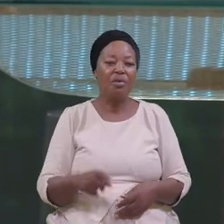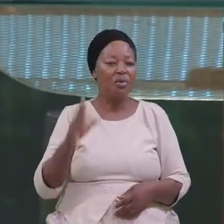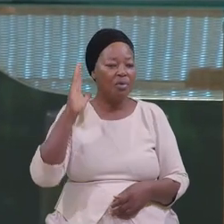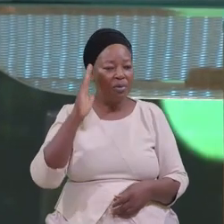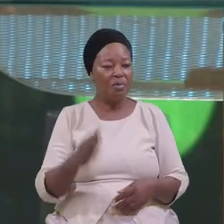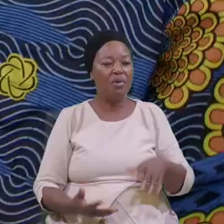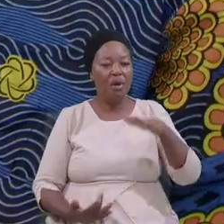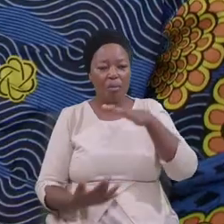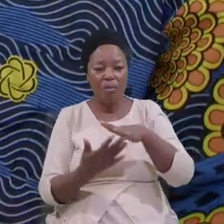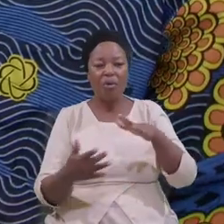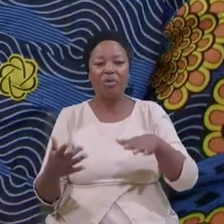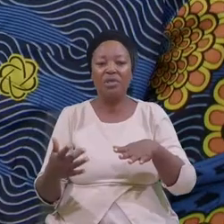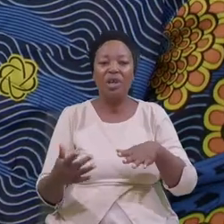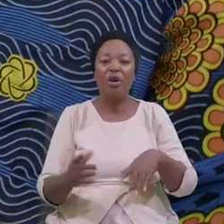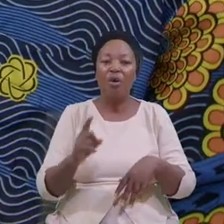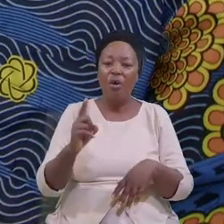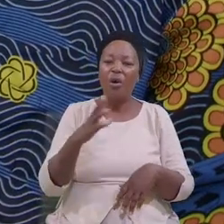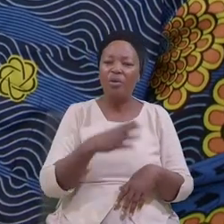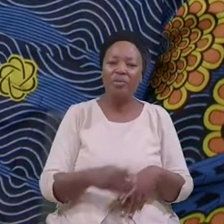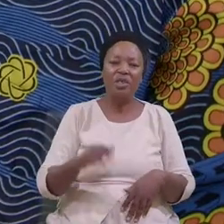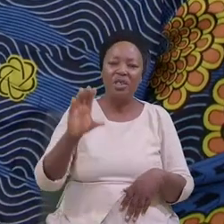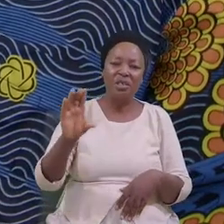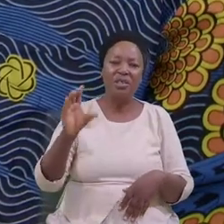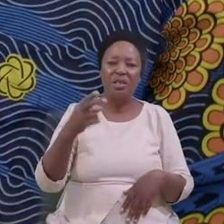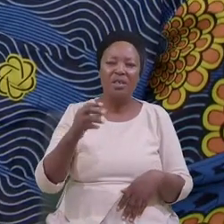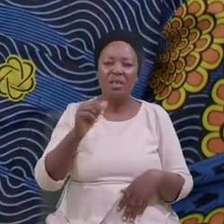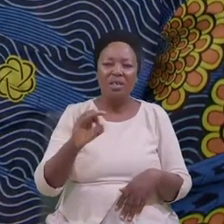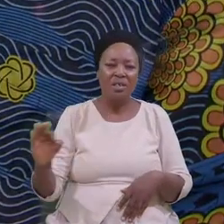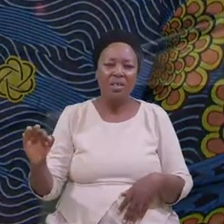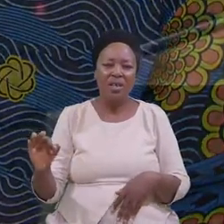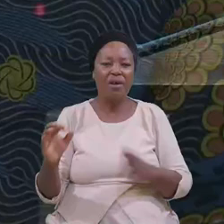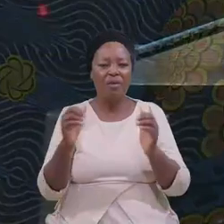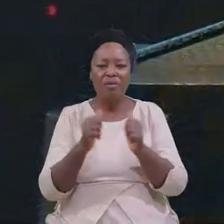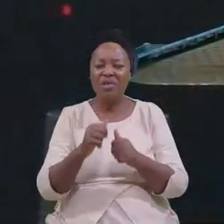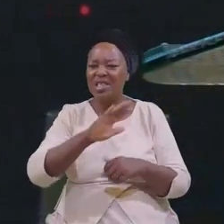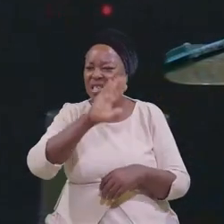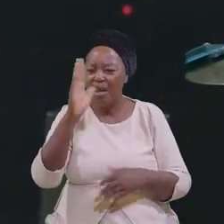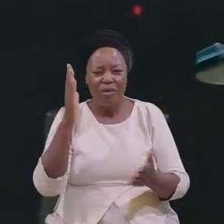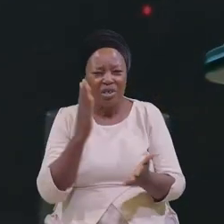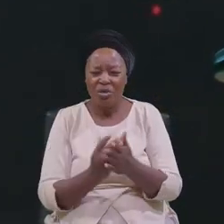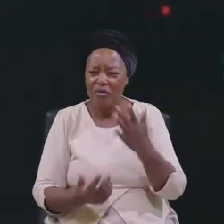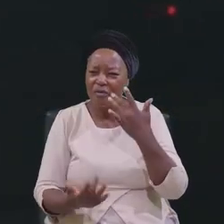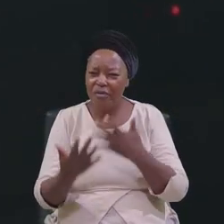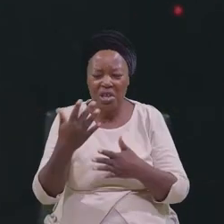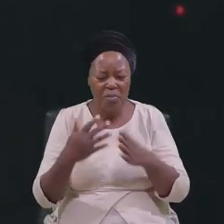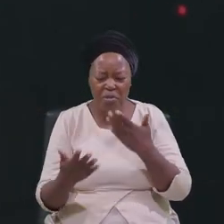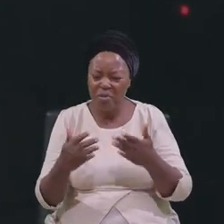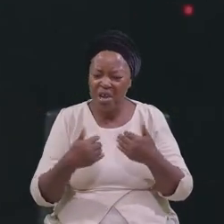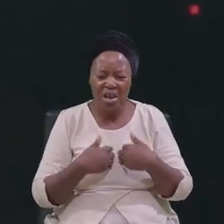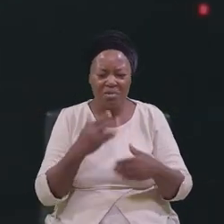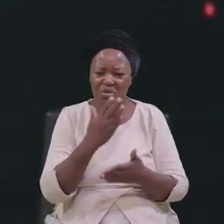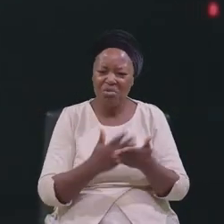unquenchable fire. Maybe there's chaff in our lives. Maybe there's chaff, not